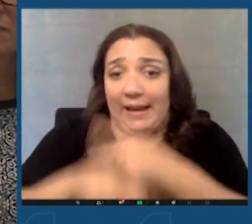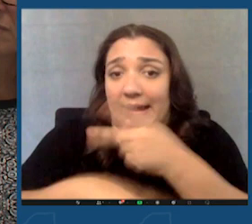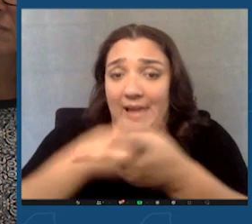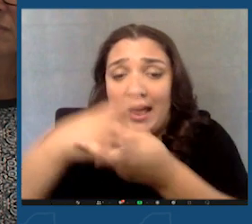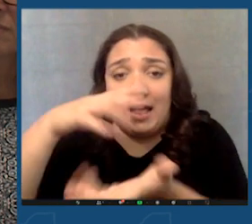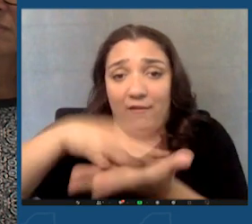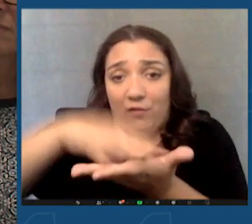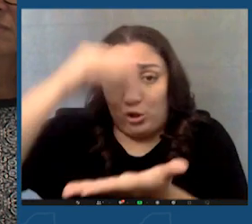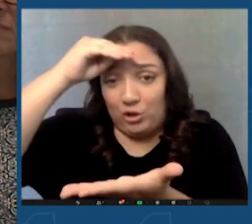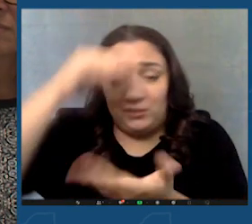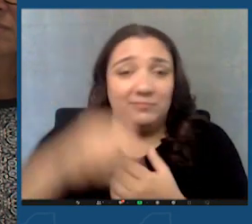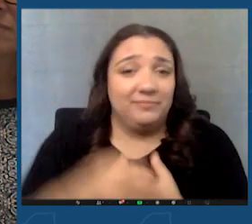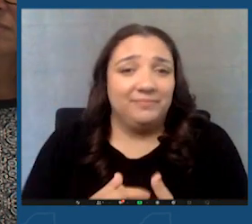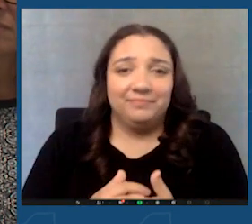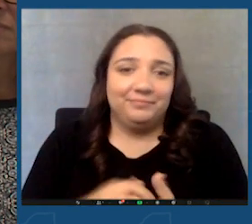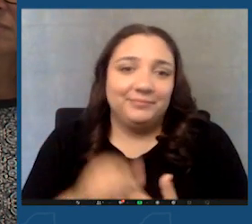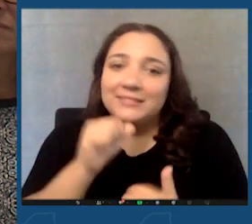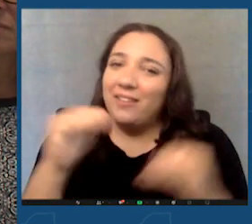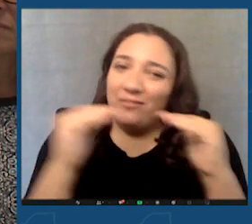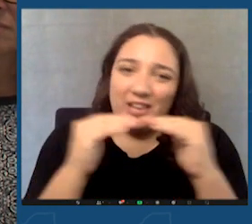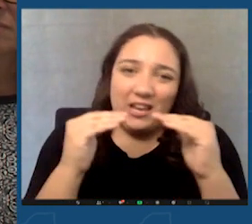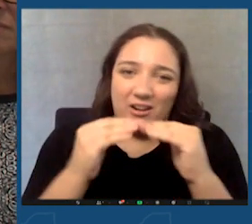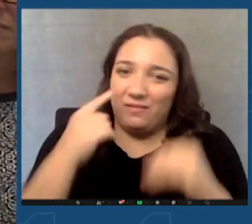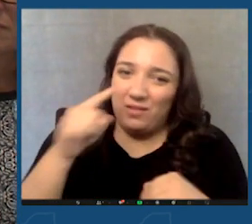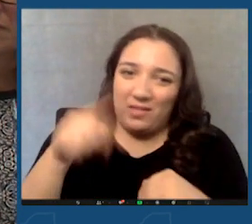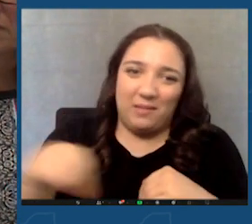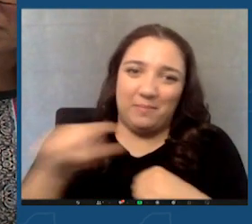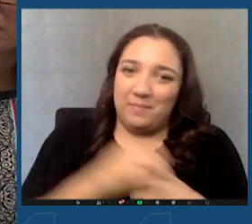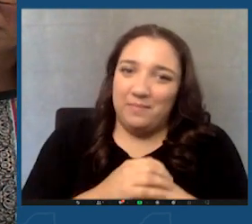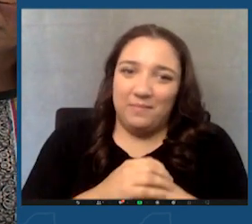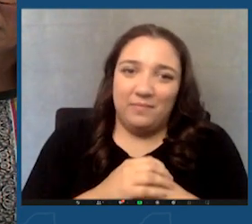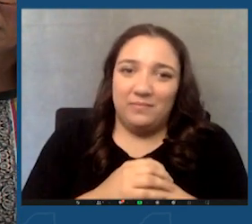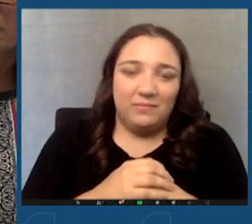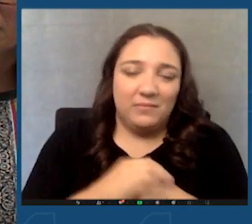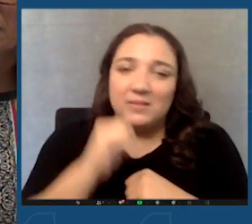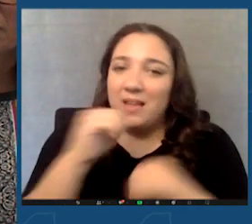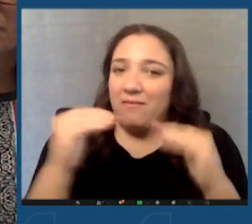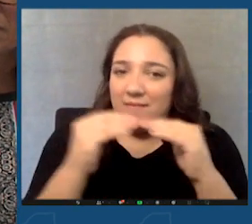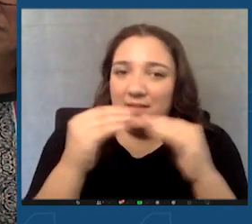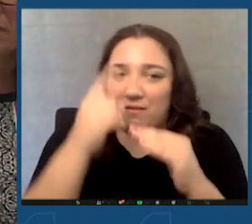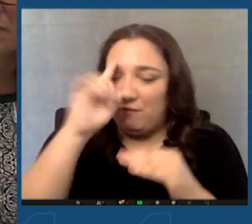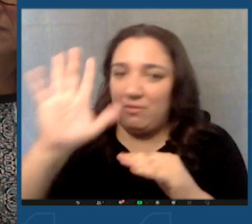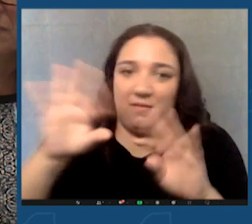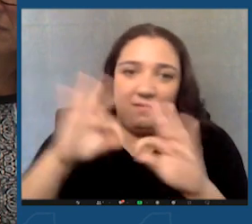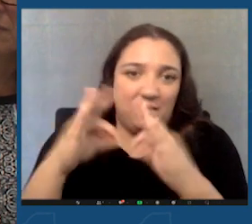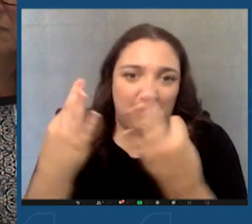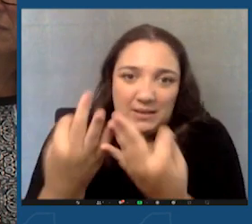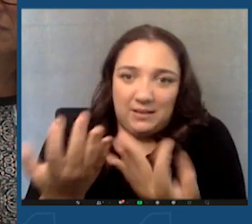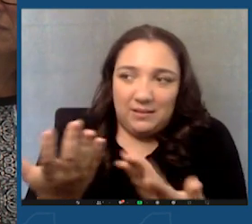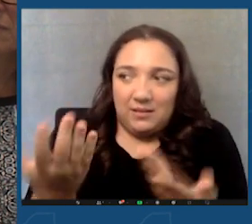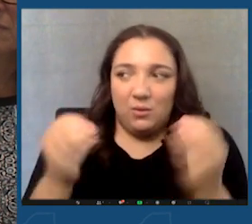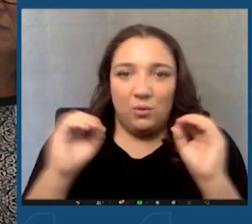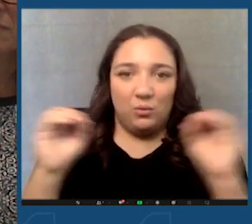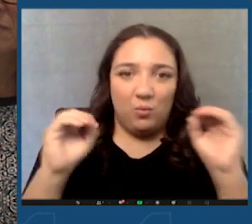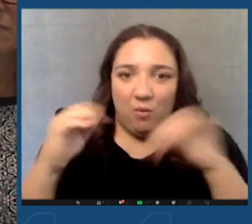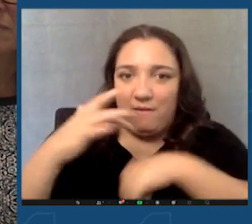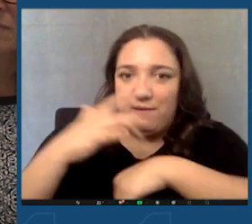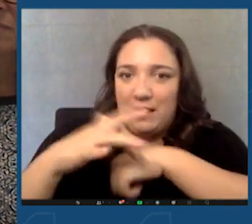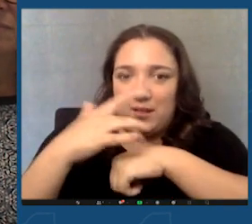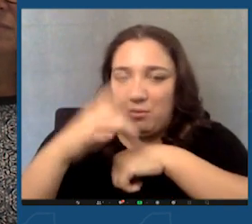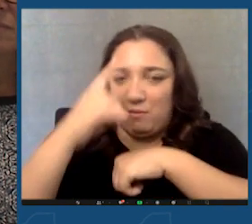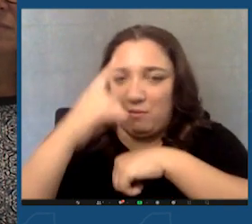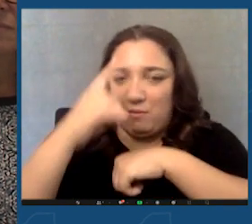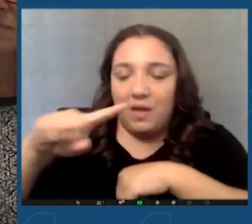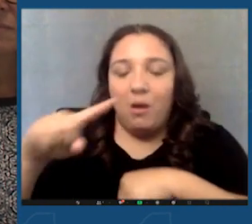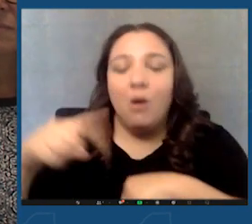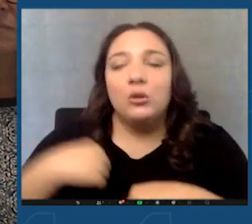That's not fair to them. That's not fair to their families, never to have this even available to them. So we saw a real need